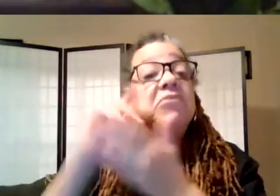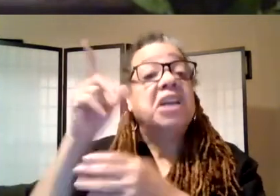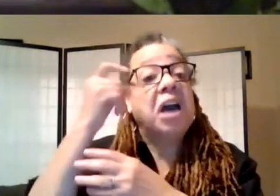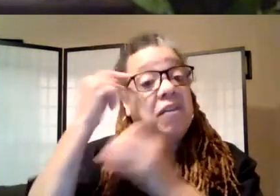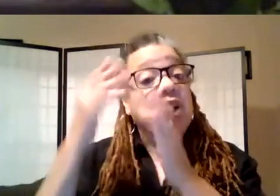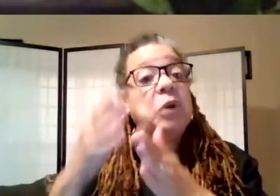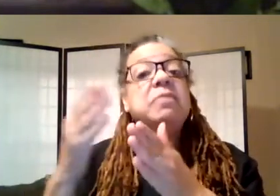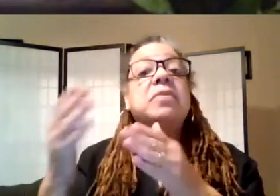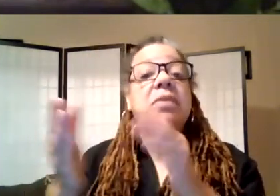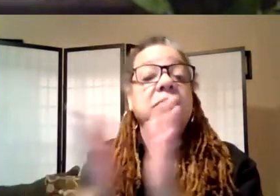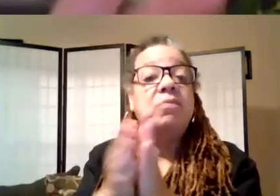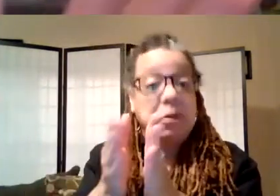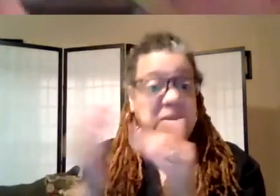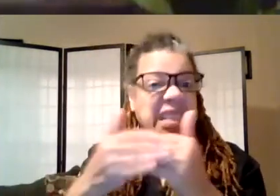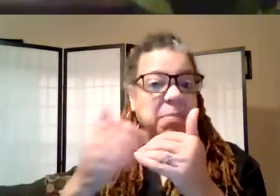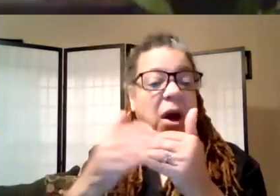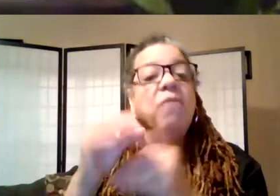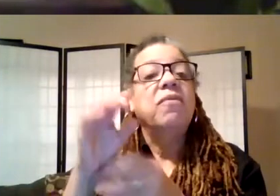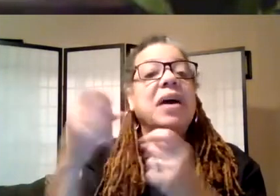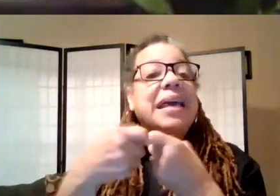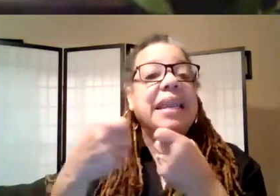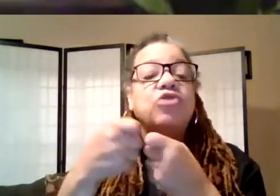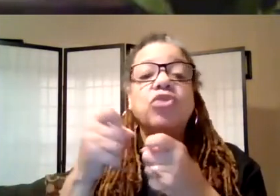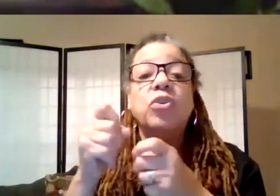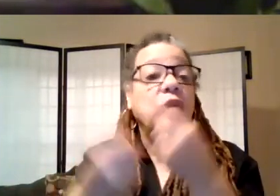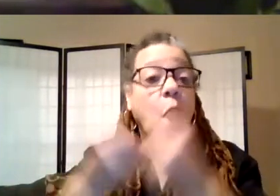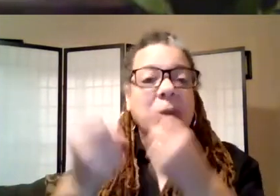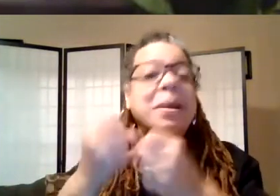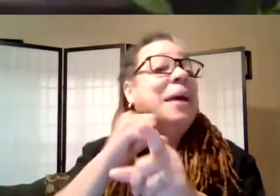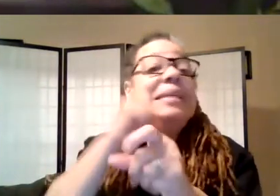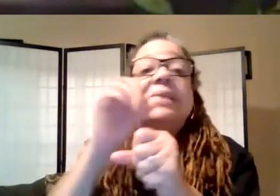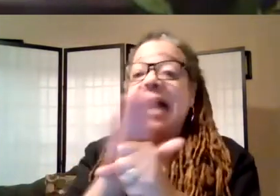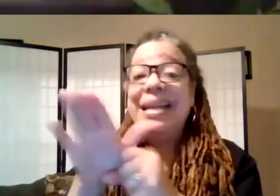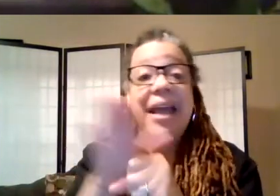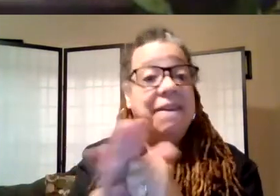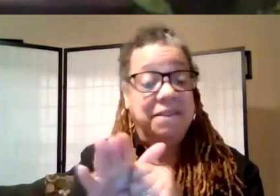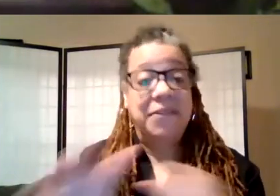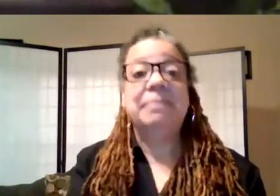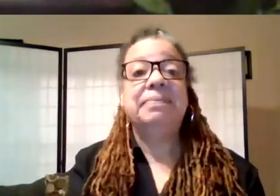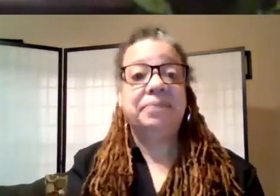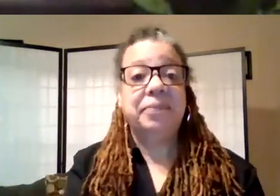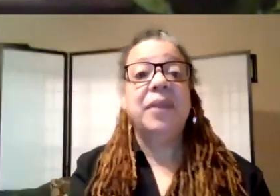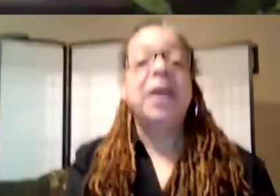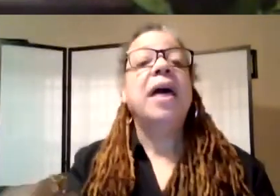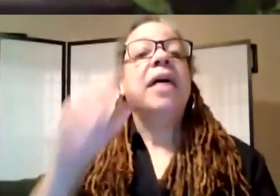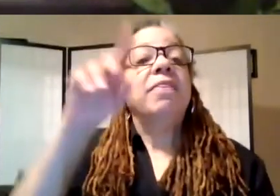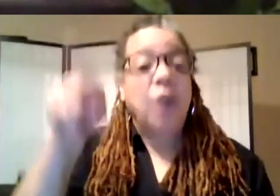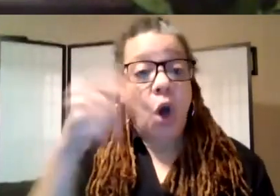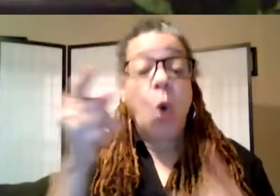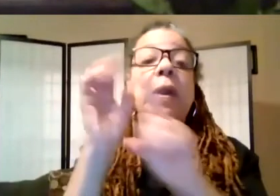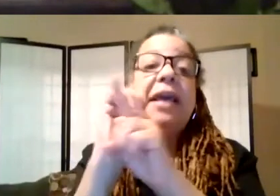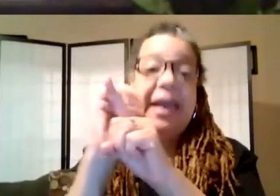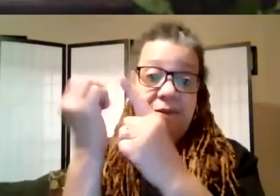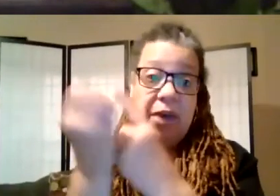to electric vehicle infrastructure, but it is not enough. And this is the proposition, the only environmental initiative on